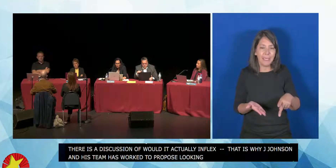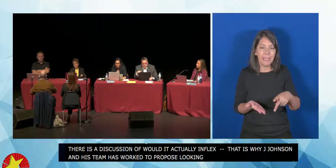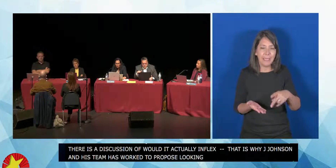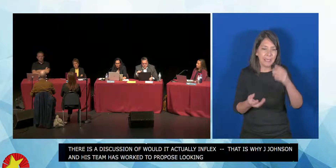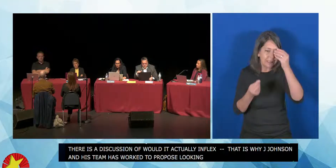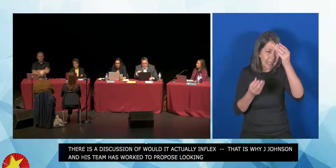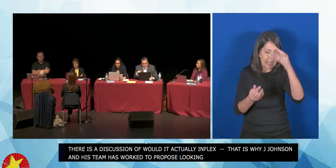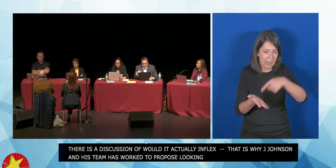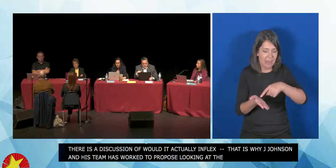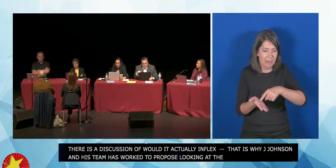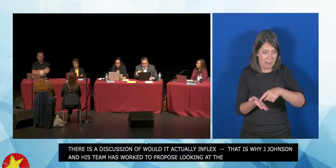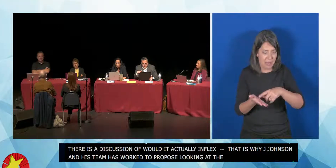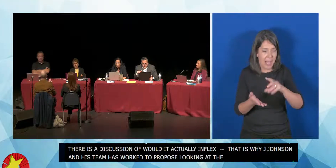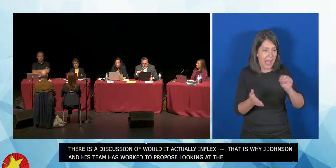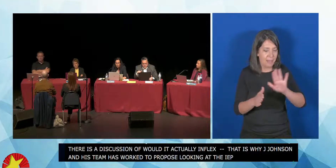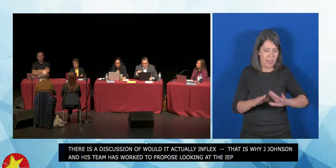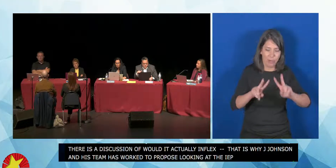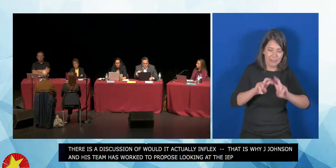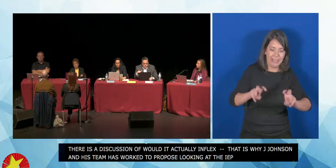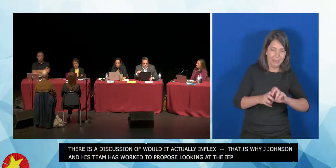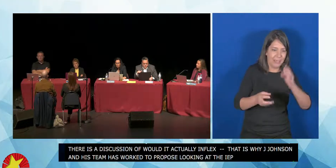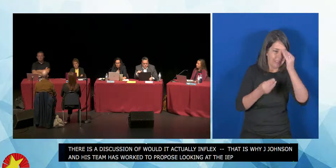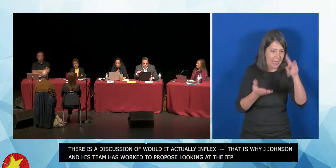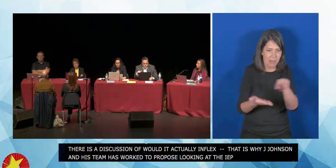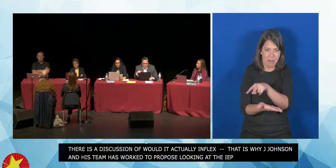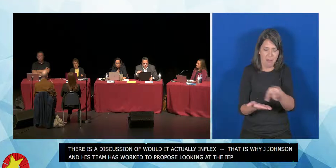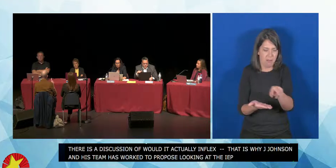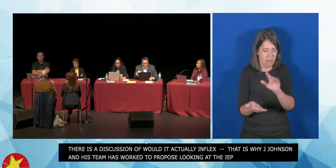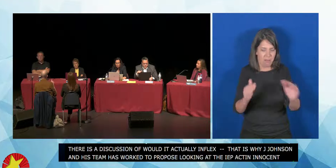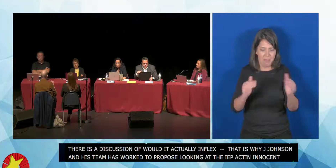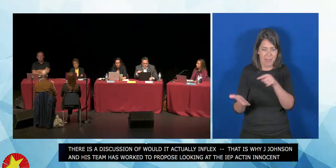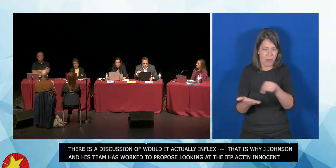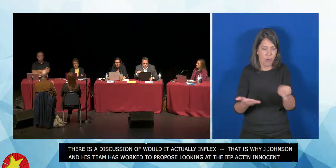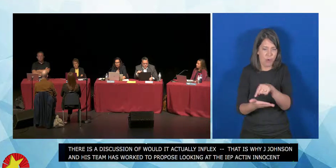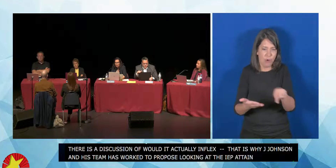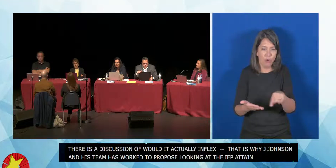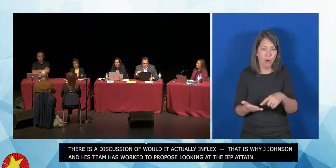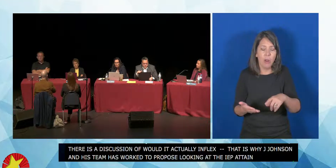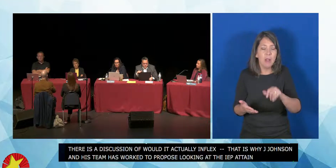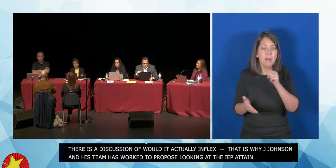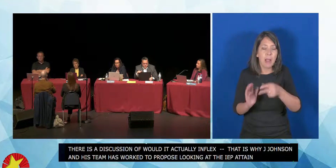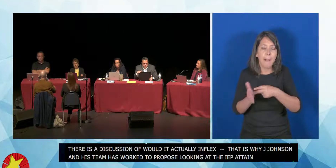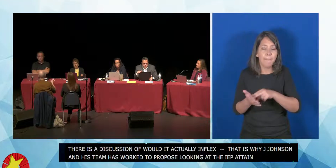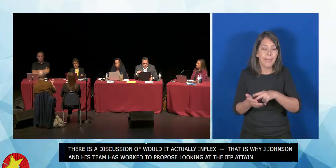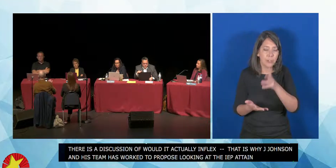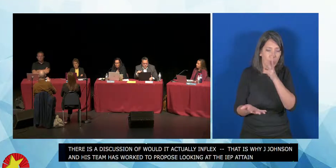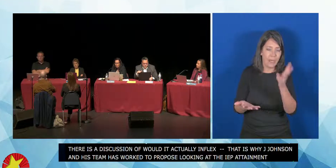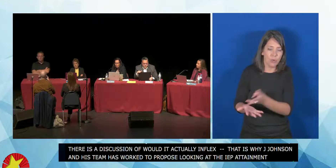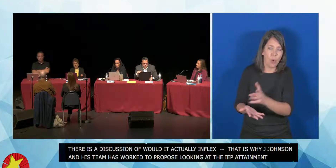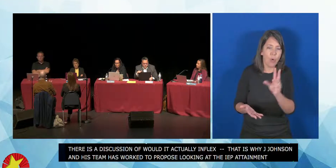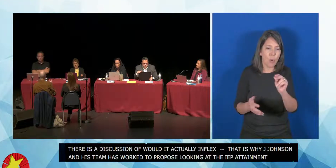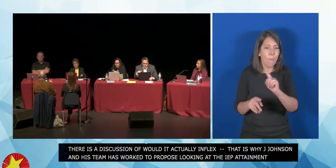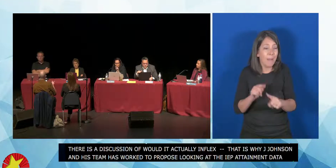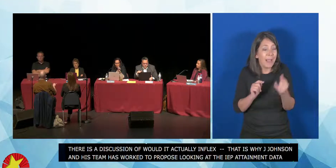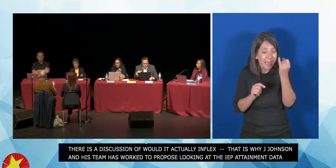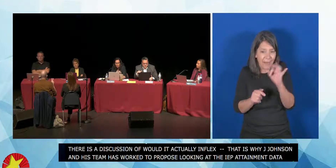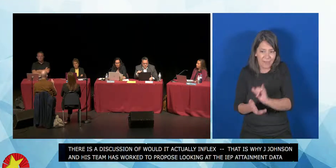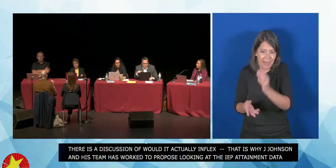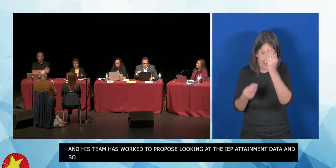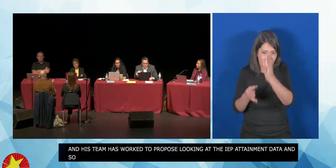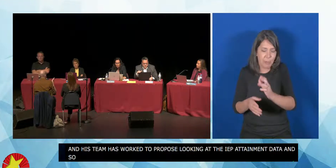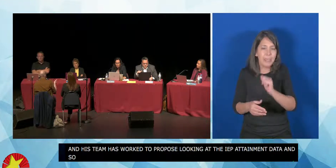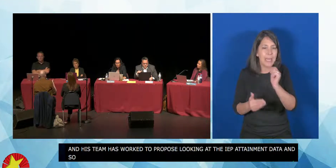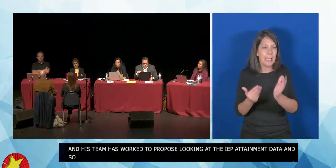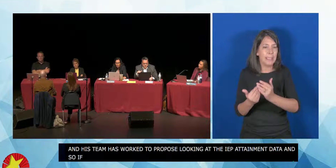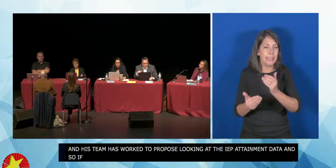state assessment data. Not meaning they're not going to look at it at all, but if it's not readily available,